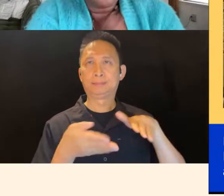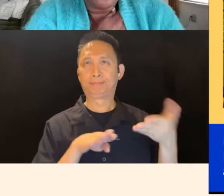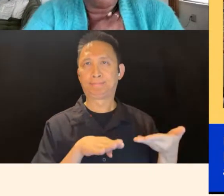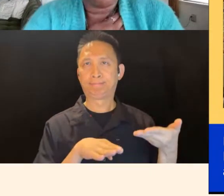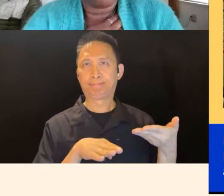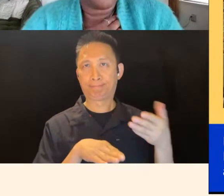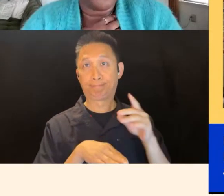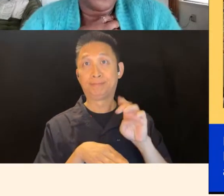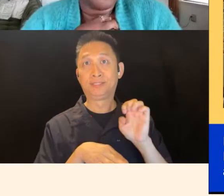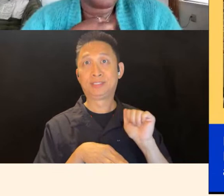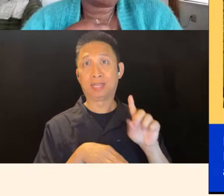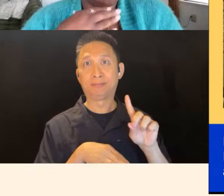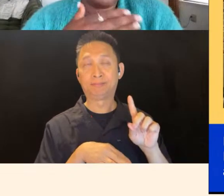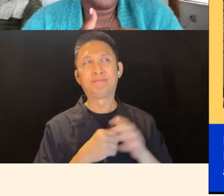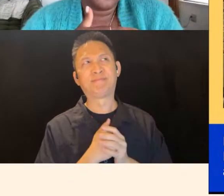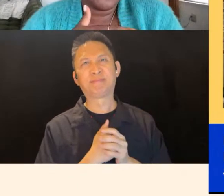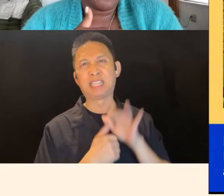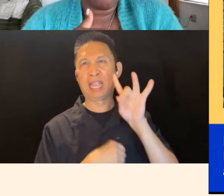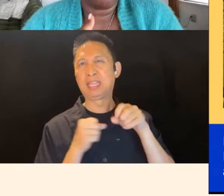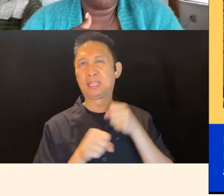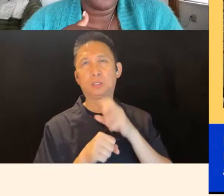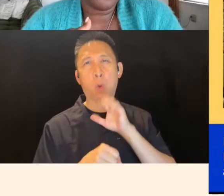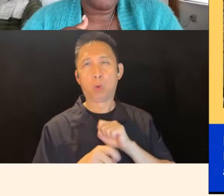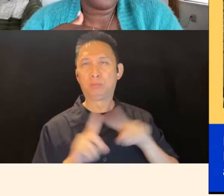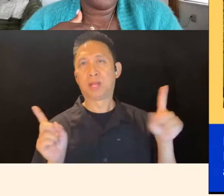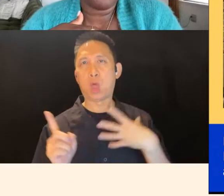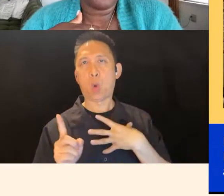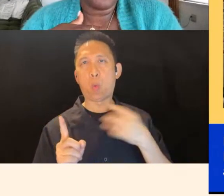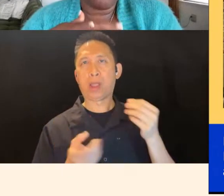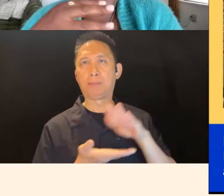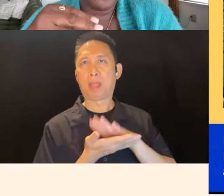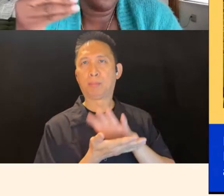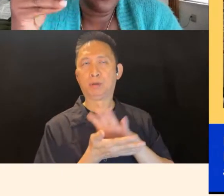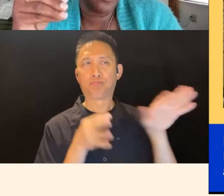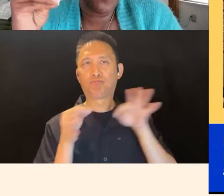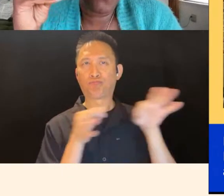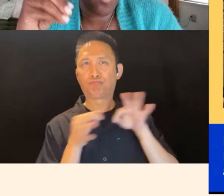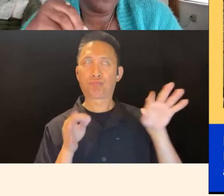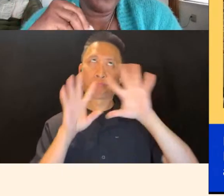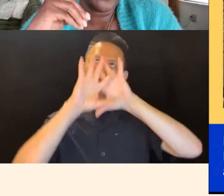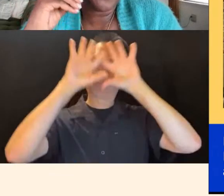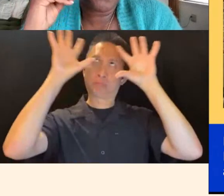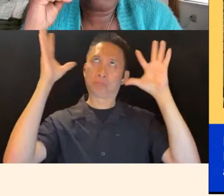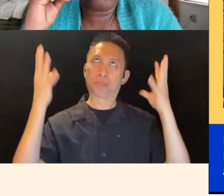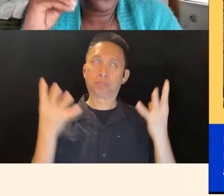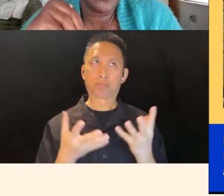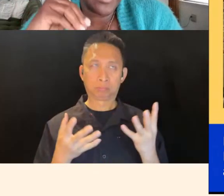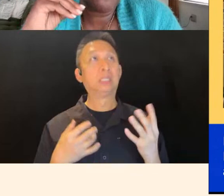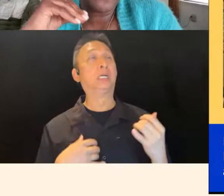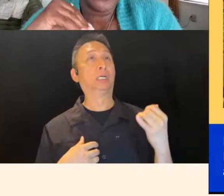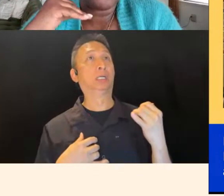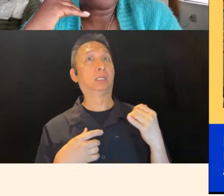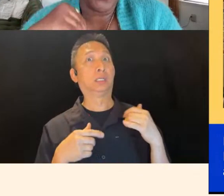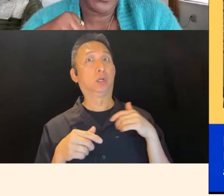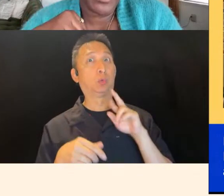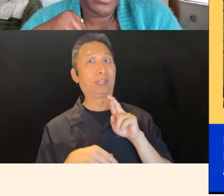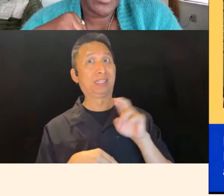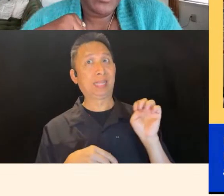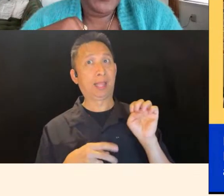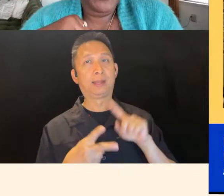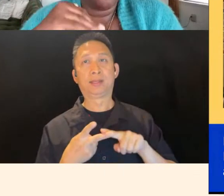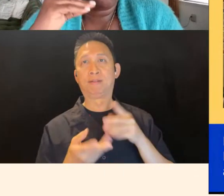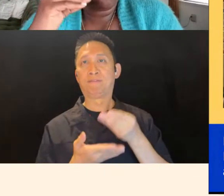it gives a clear vision of what are the irreconcilable problems in our real estate and finance